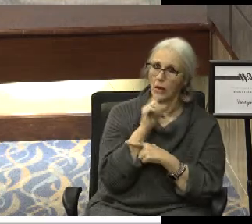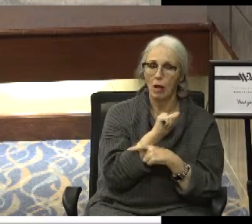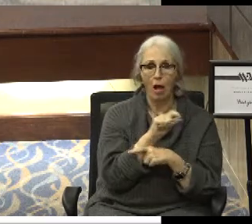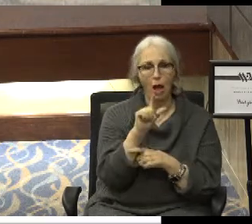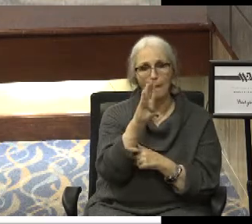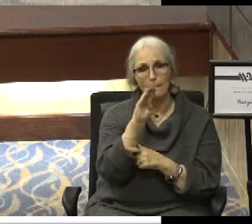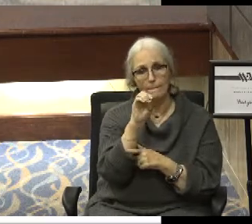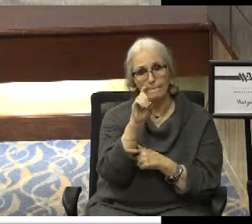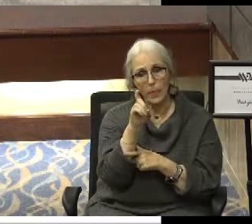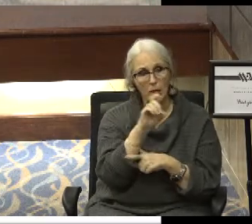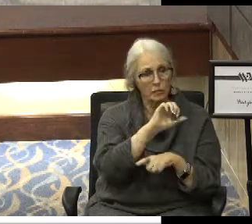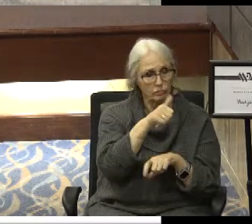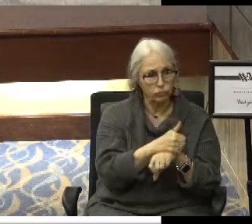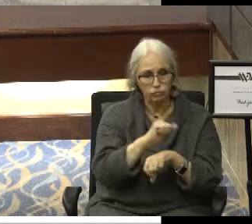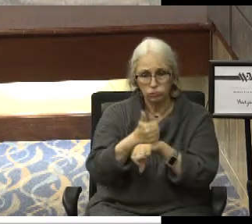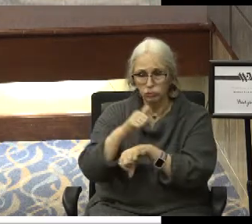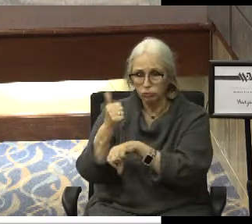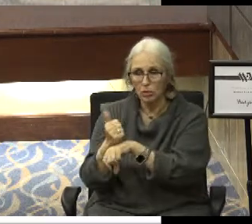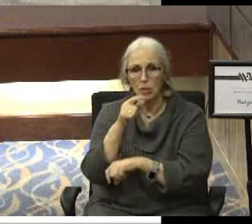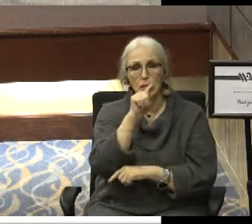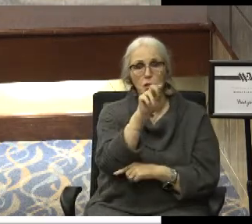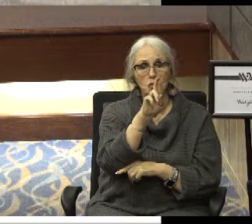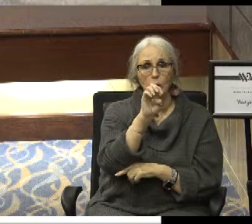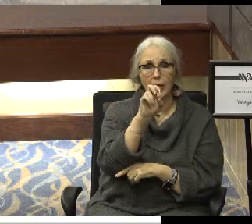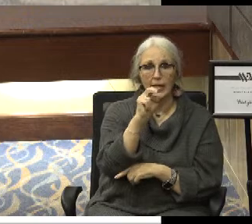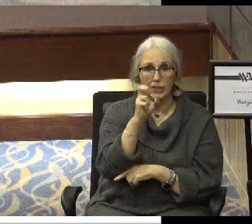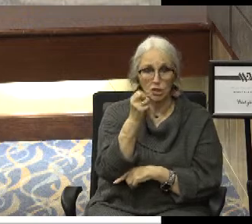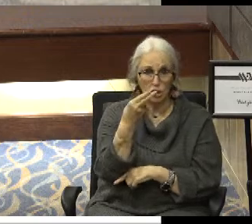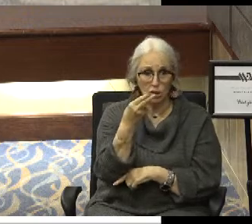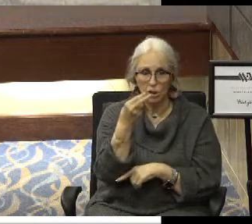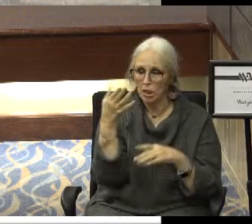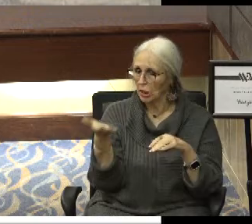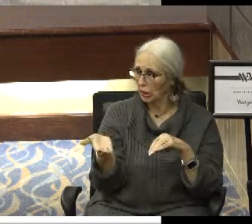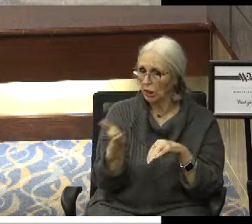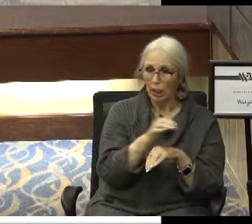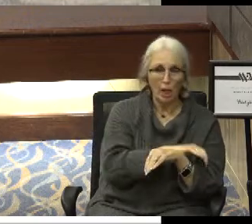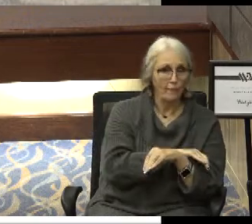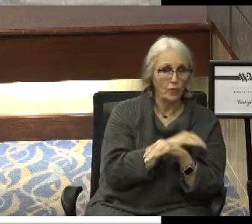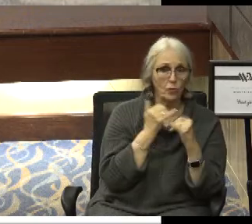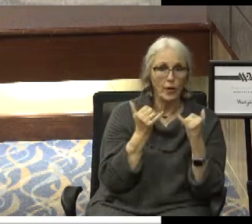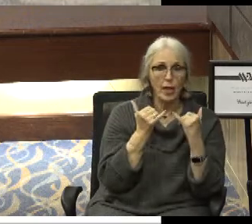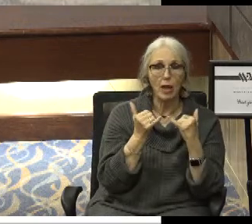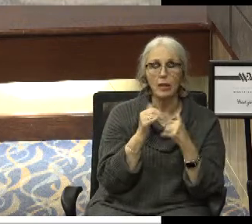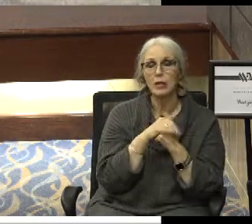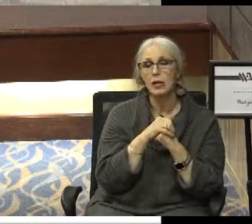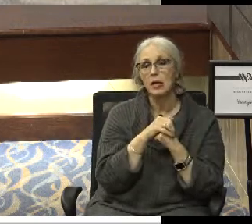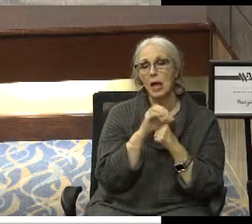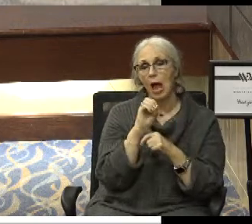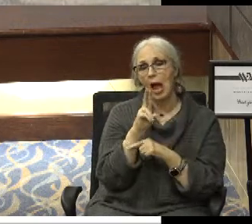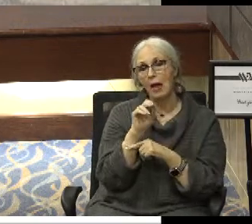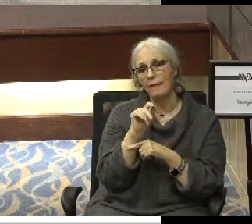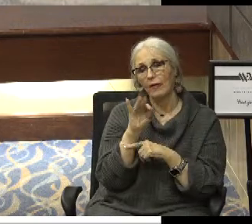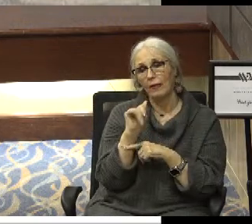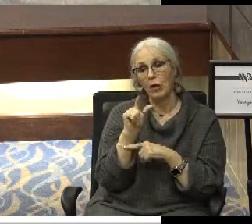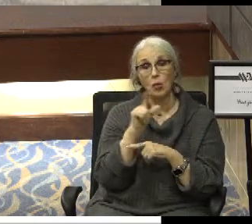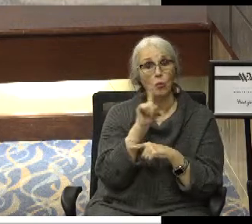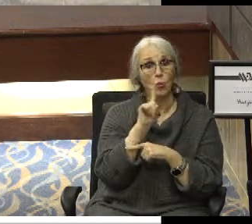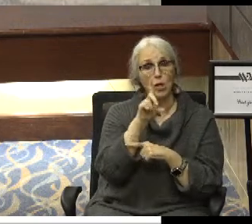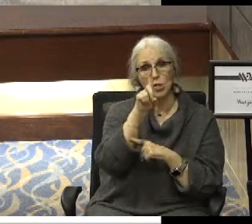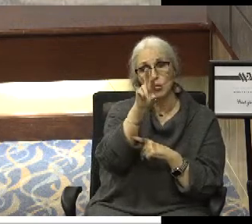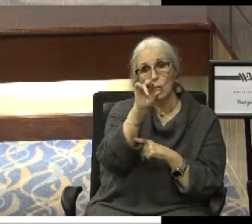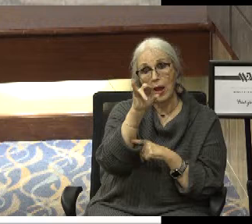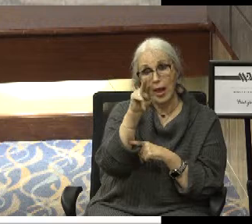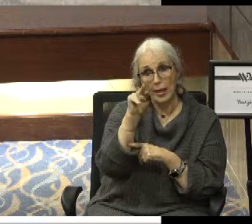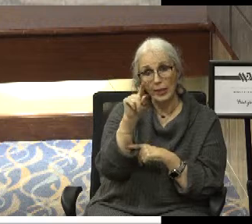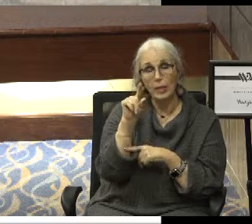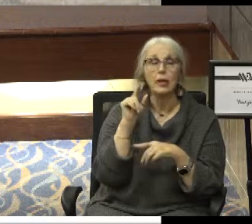placed. The trench is primarily covered at this point. The river outfall structure, where the drainage goes into the river, is